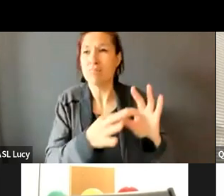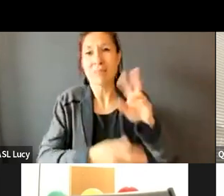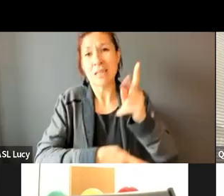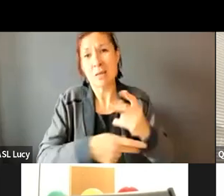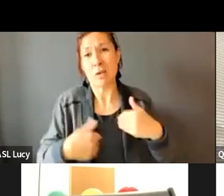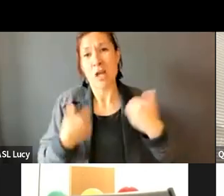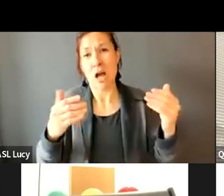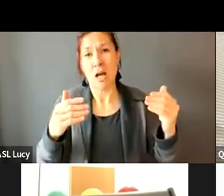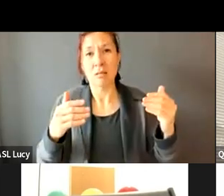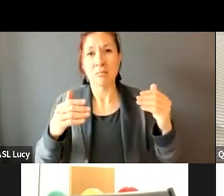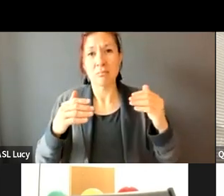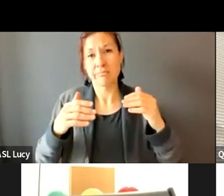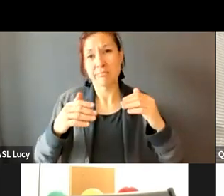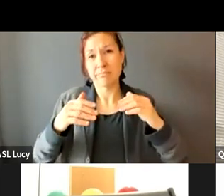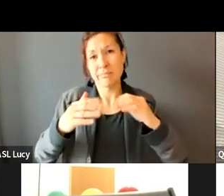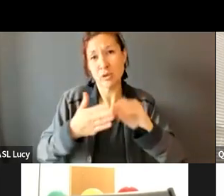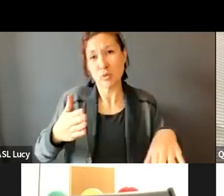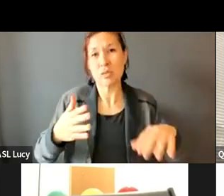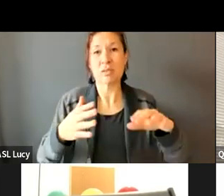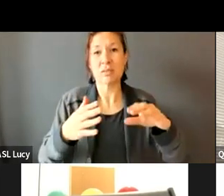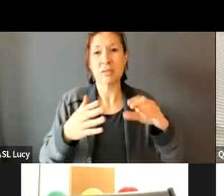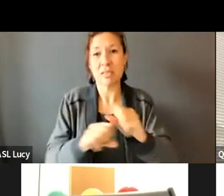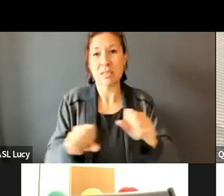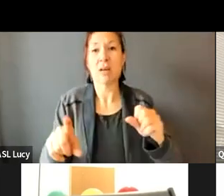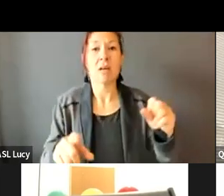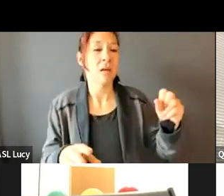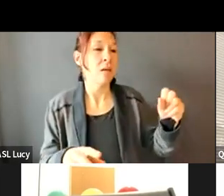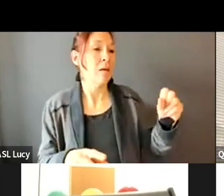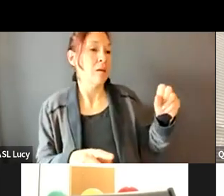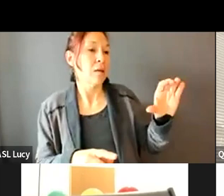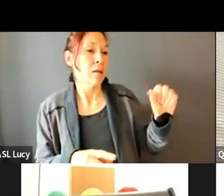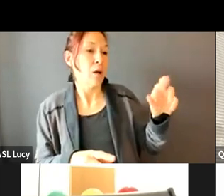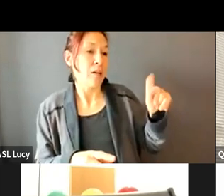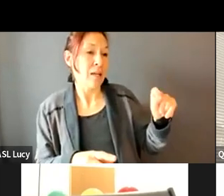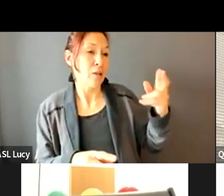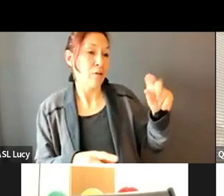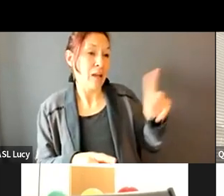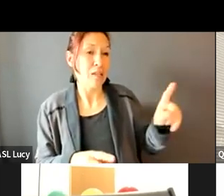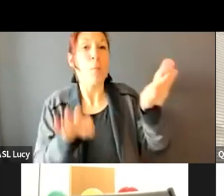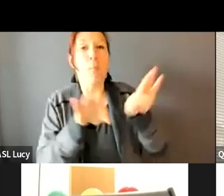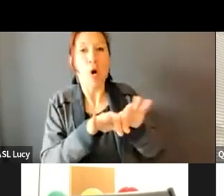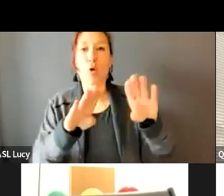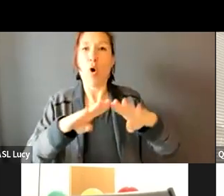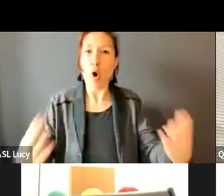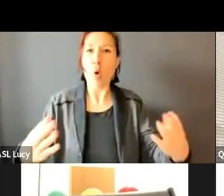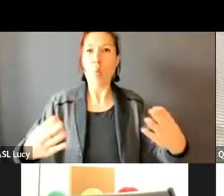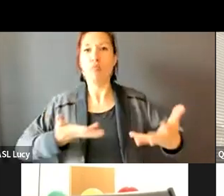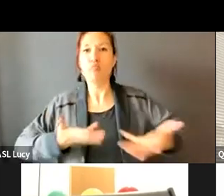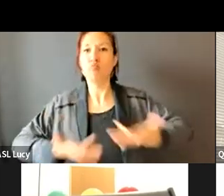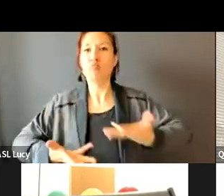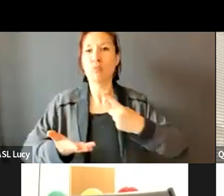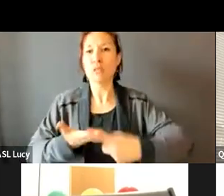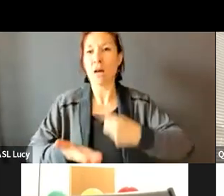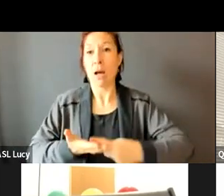absolutely we're talking about it honestly openly frequently and I agree with you it's like it's social media and it's also just like the increased access to